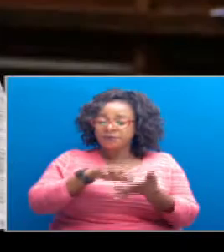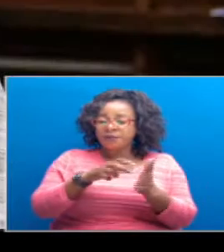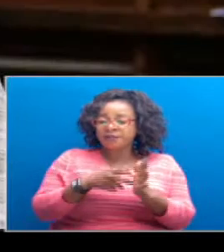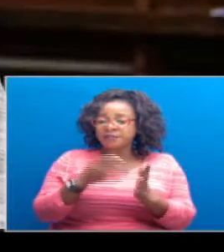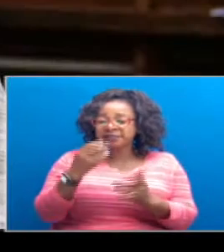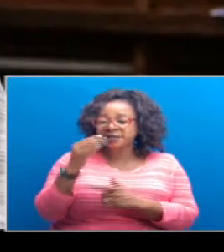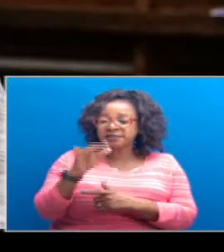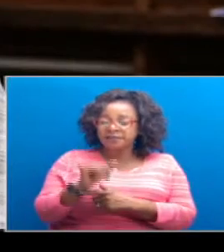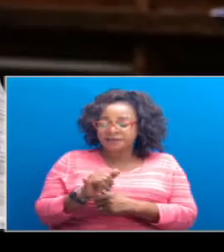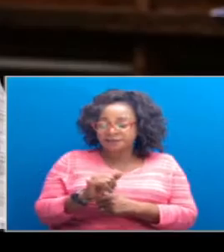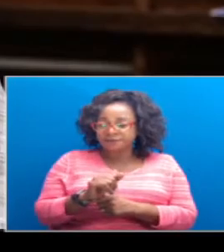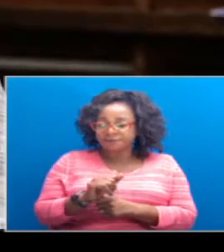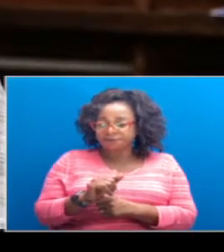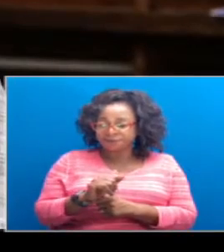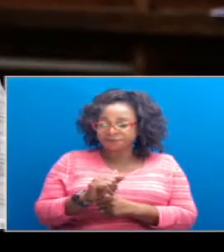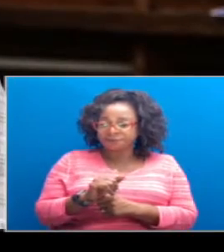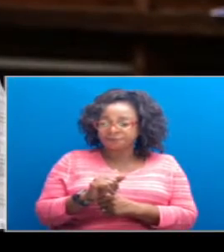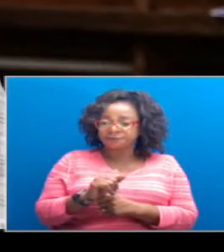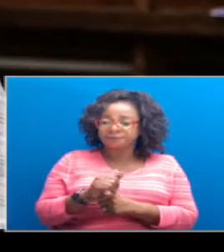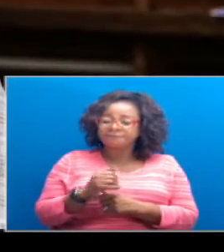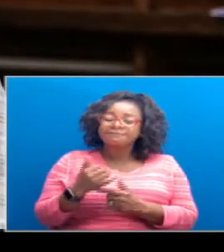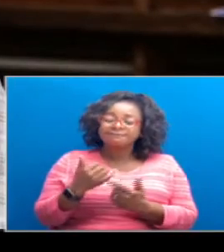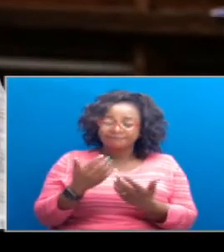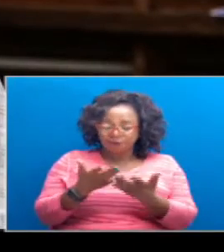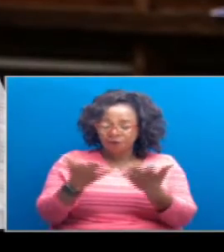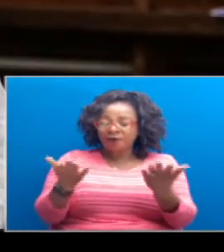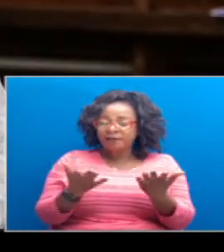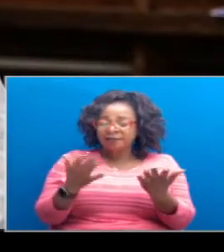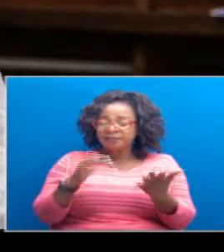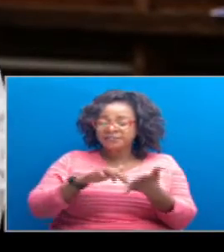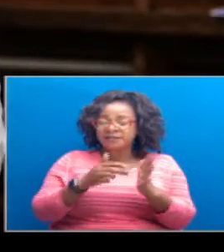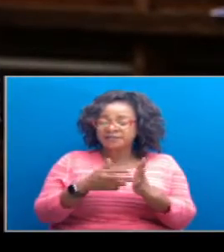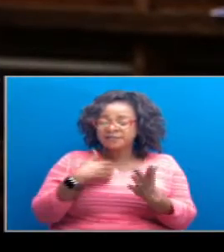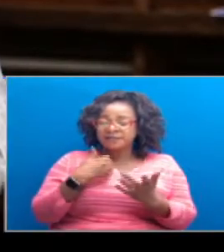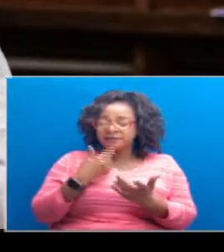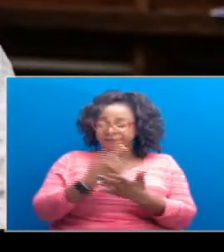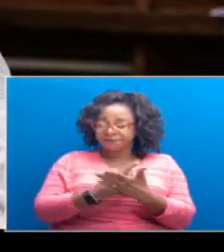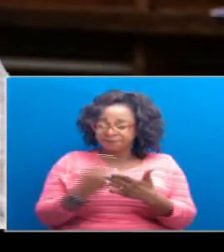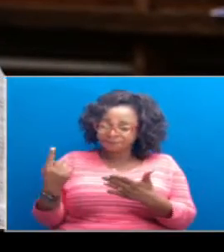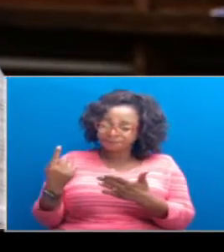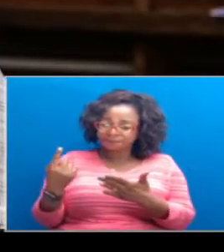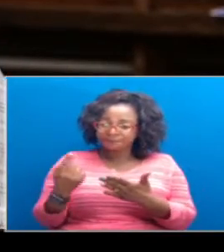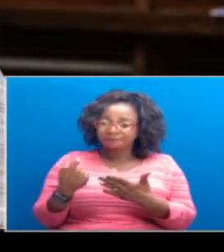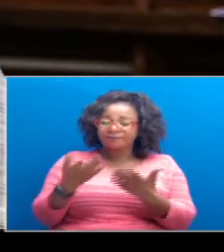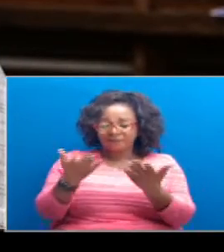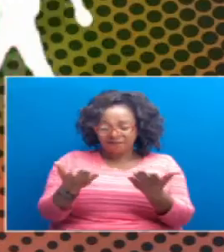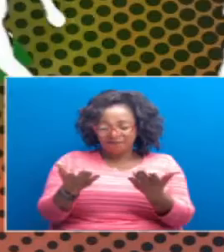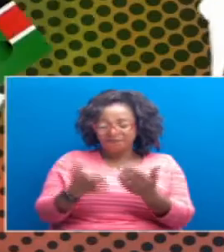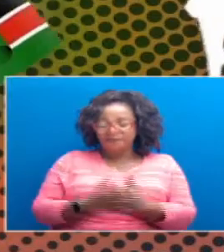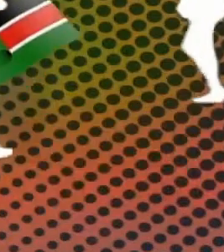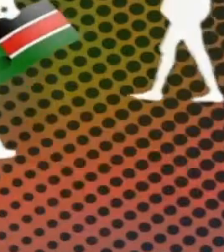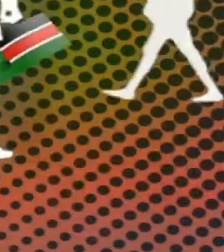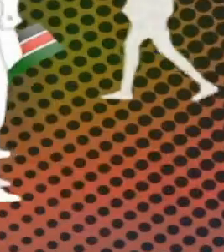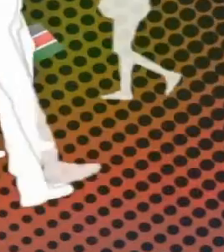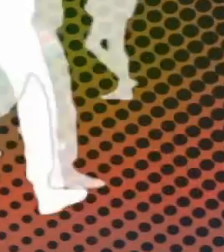leadership. There you have it. That concludes this week's We the People. See you on the other side in studio.